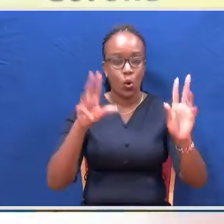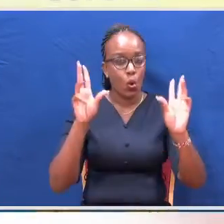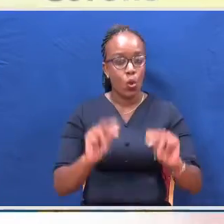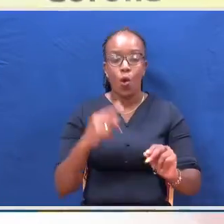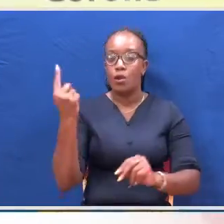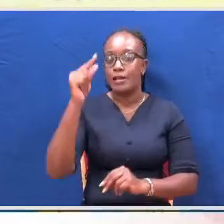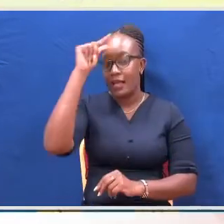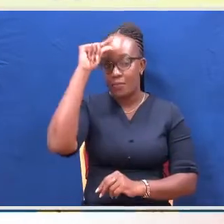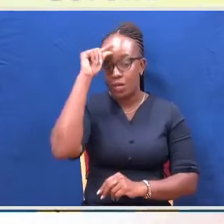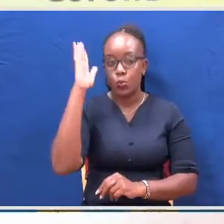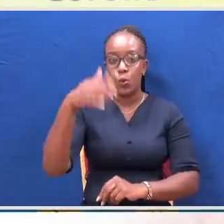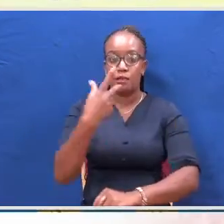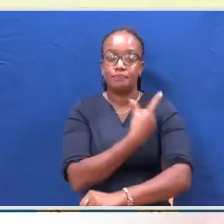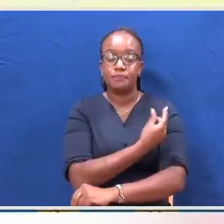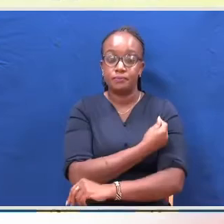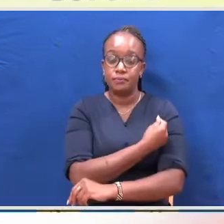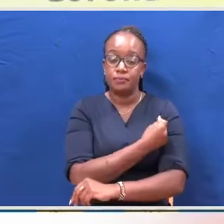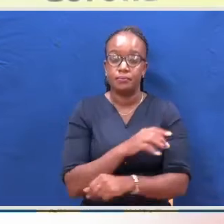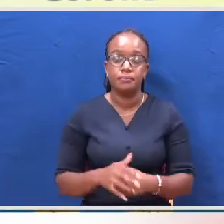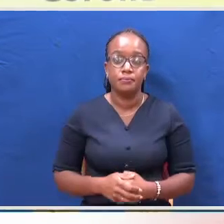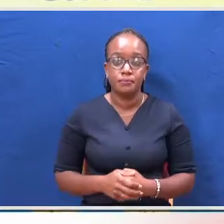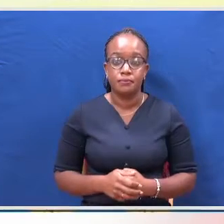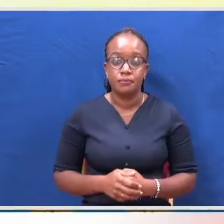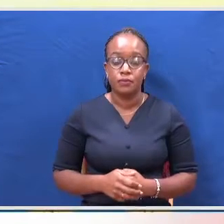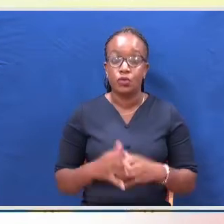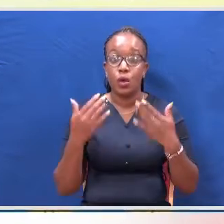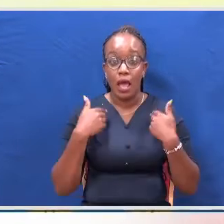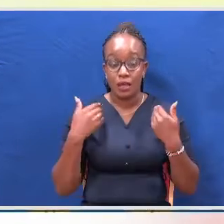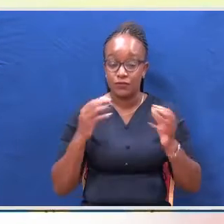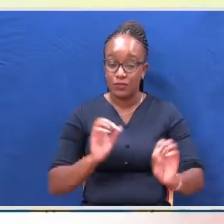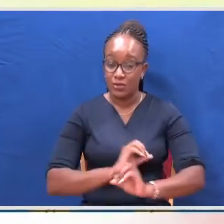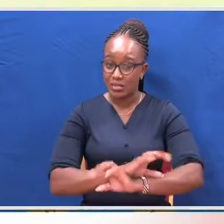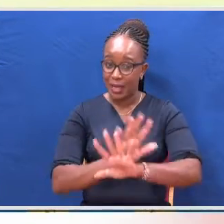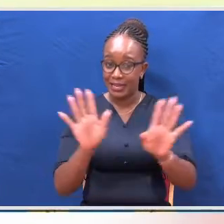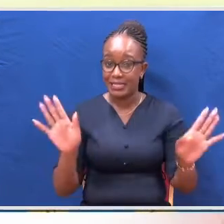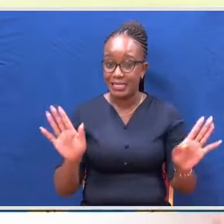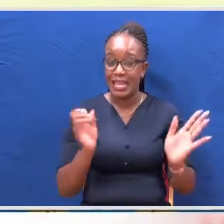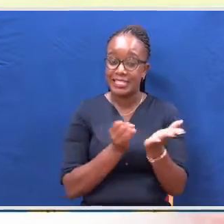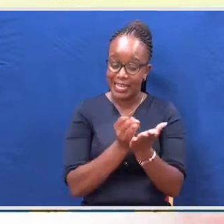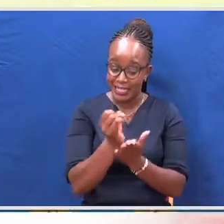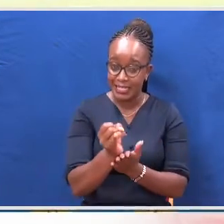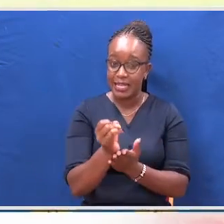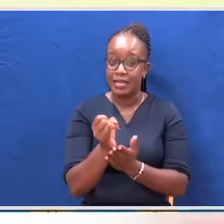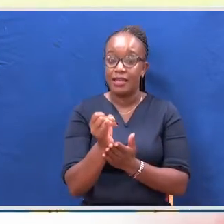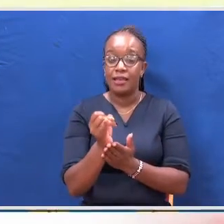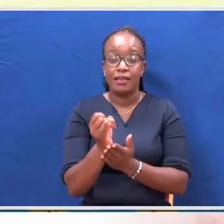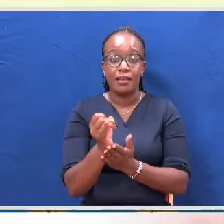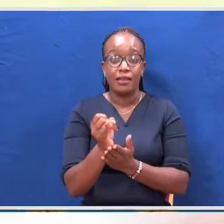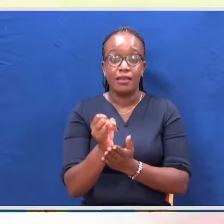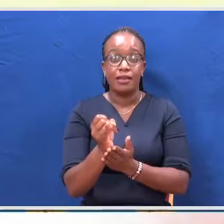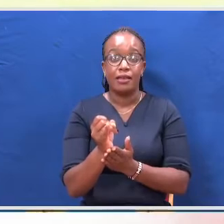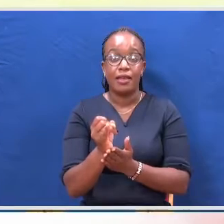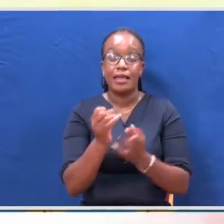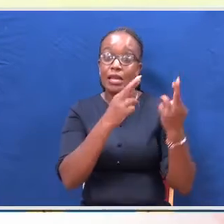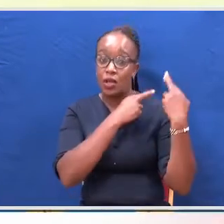To ensure transparency and accountability in the vaccination exercise and